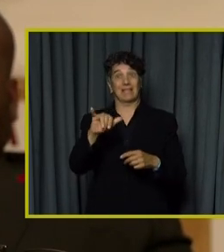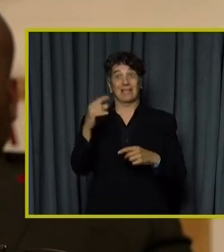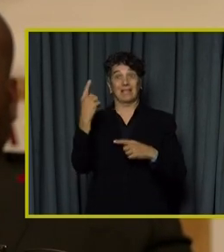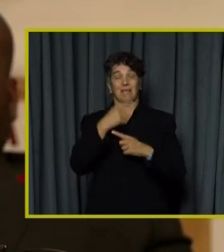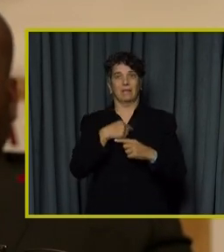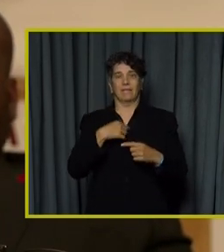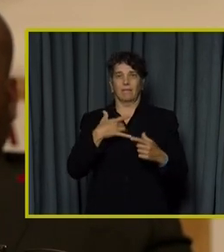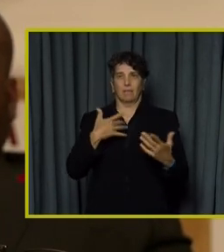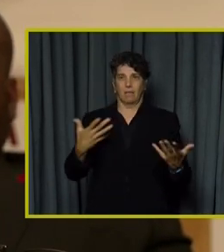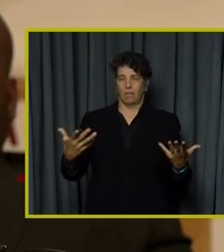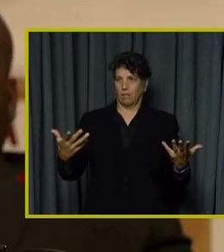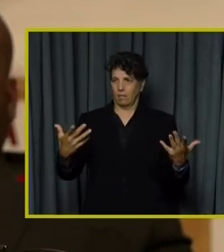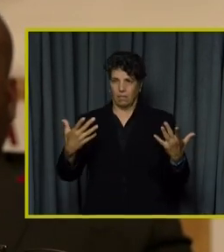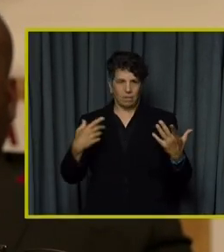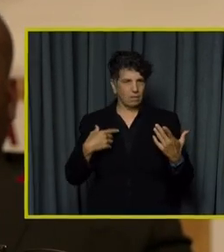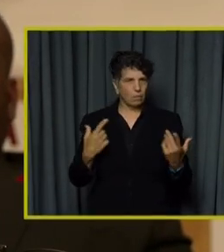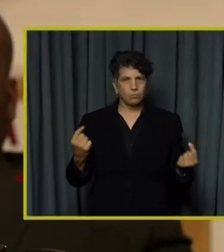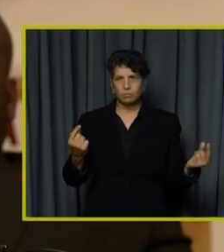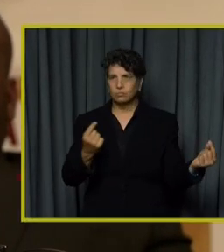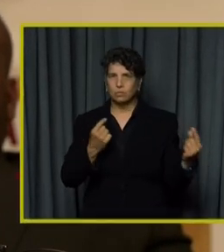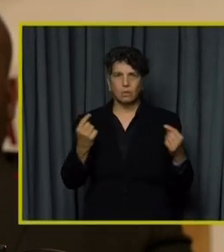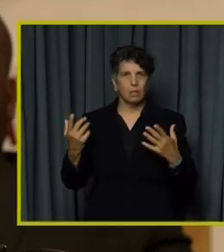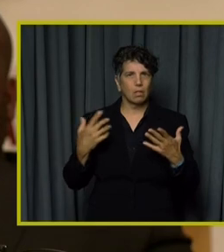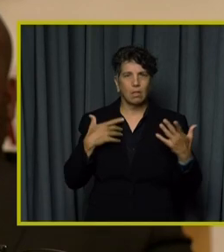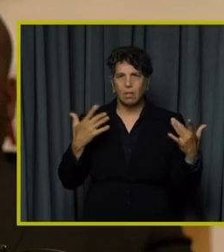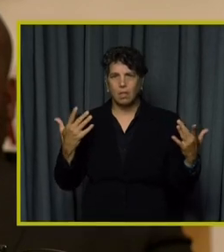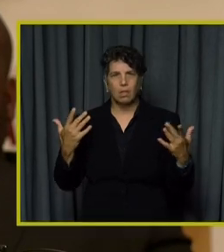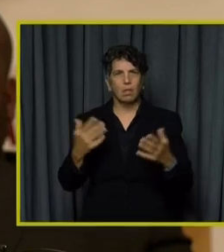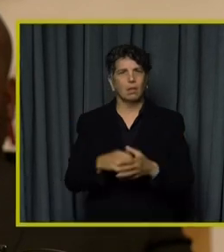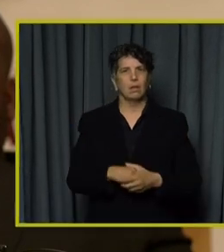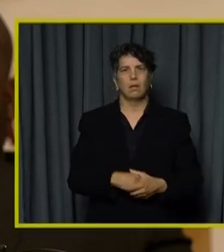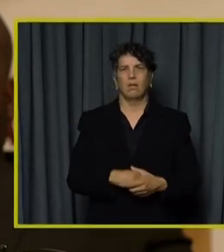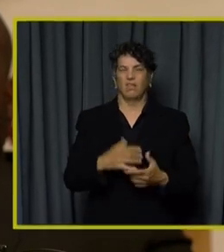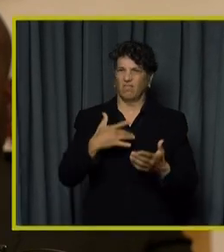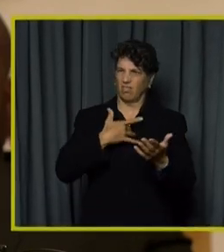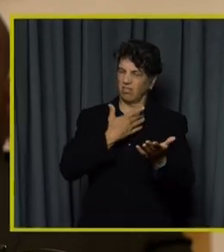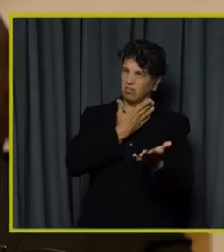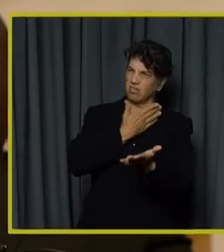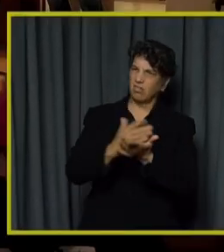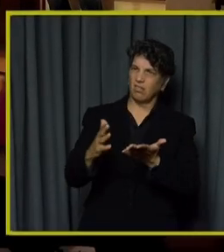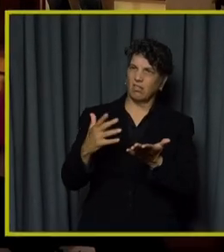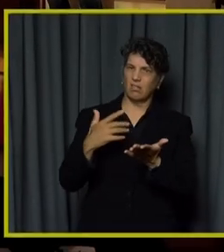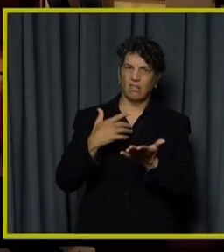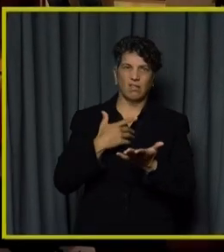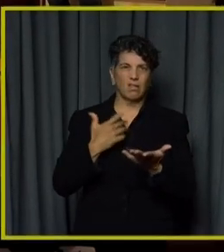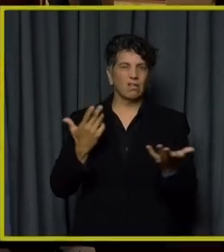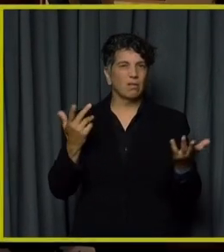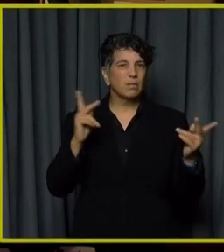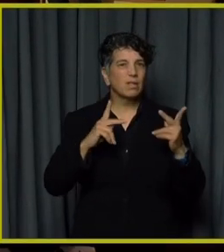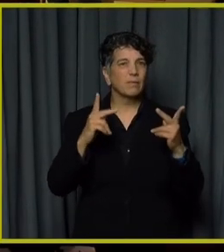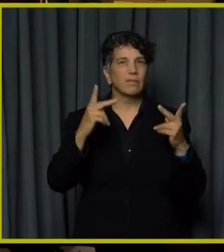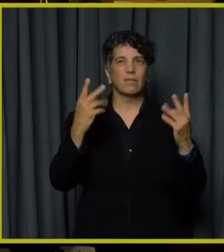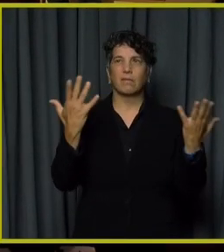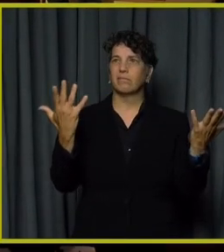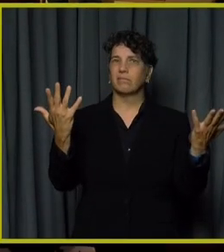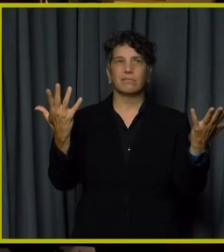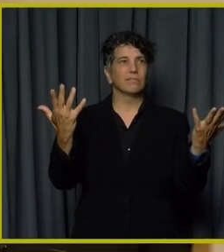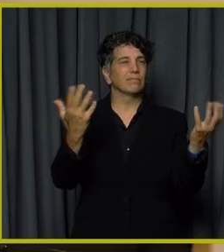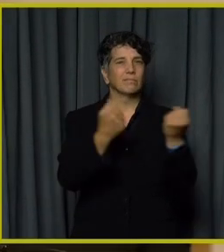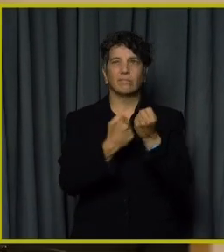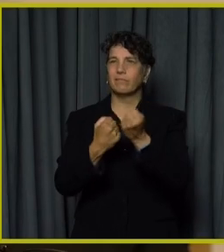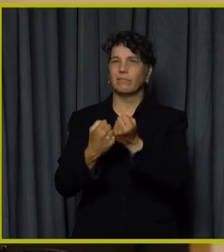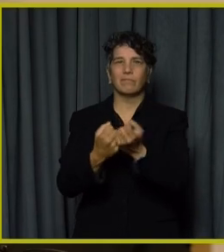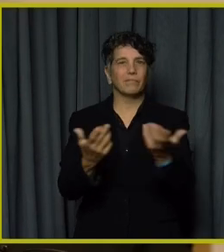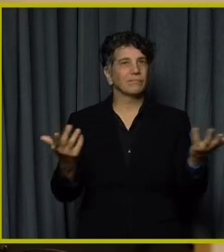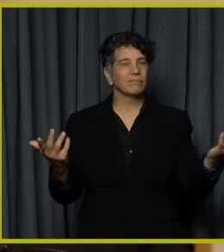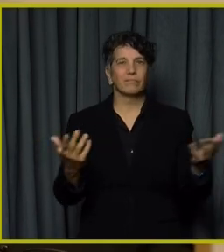In the shadows are hundreds and thousands of marginalized people and families. In 2016, it